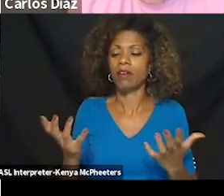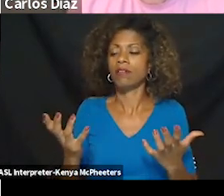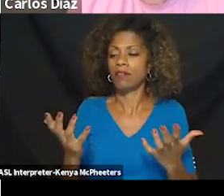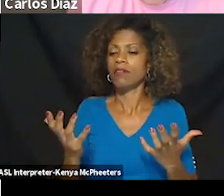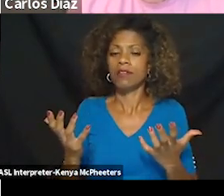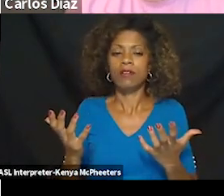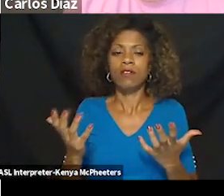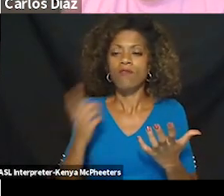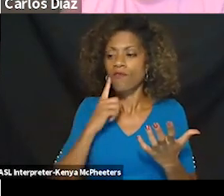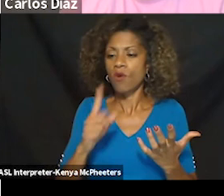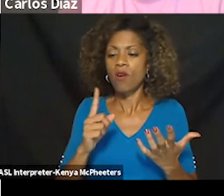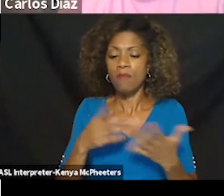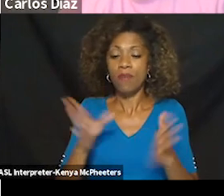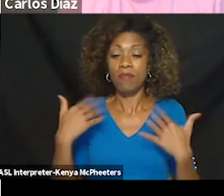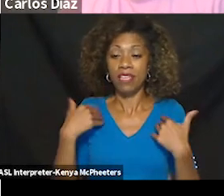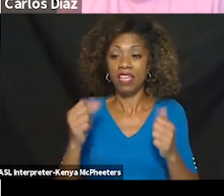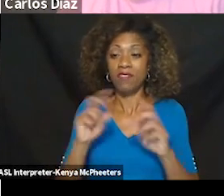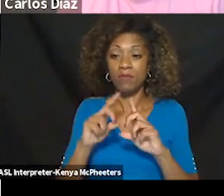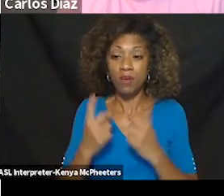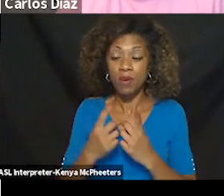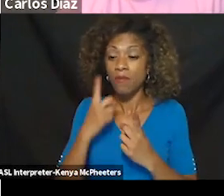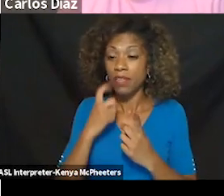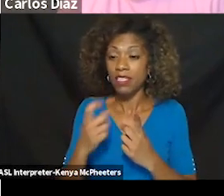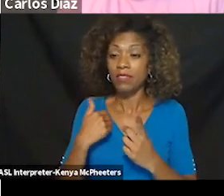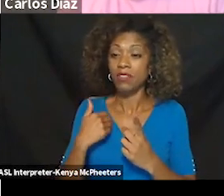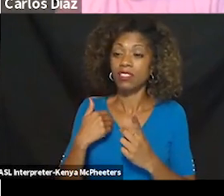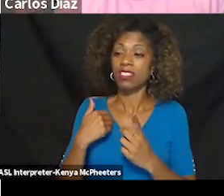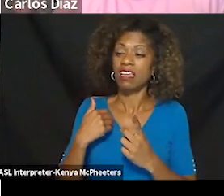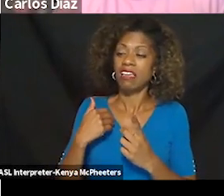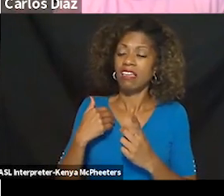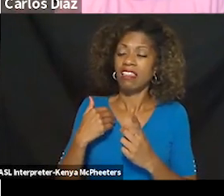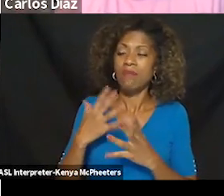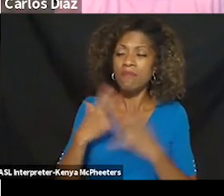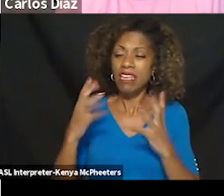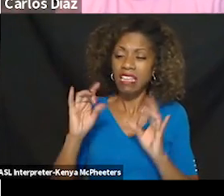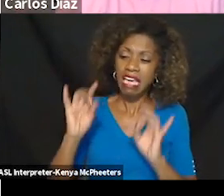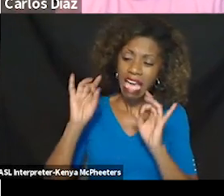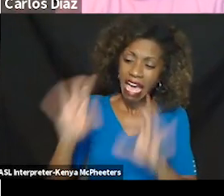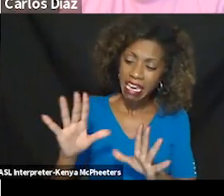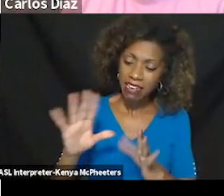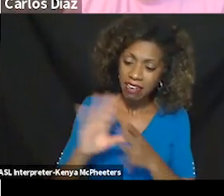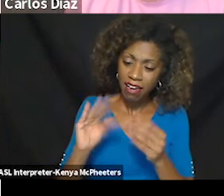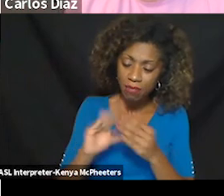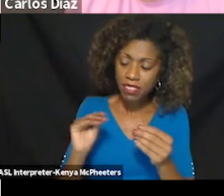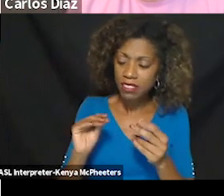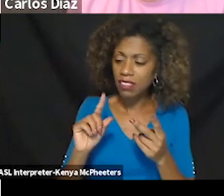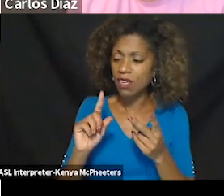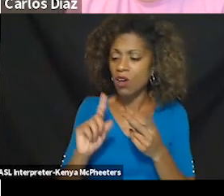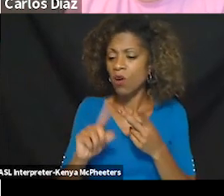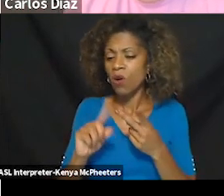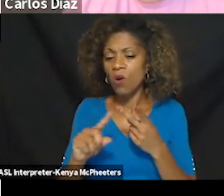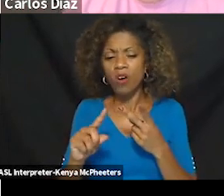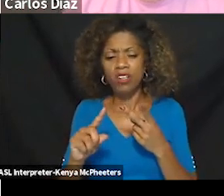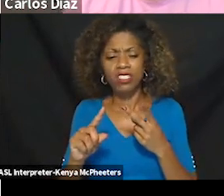health departments, of just getting barraged with a lot of hate comments and taking a toll on them. So just being able to acknowledge